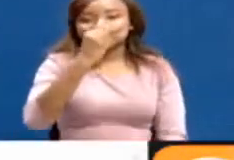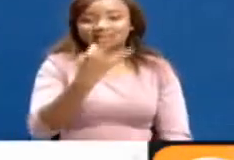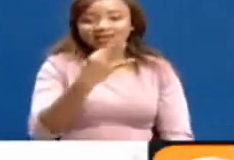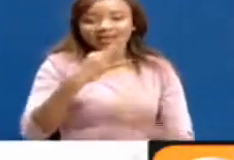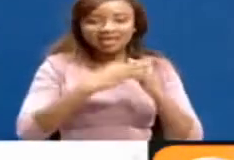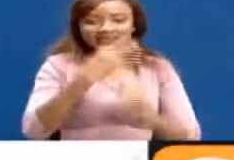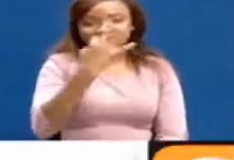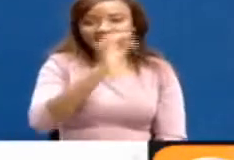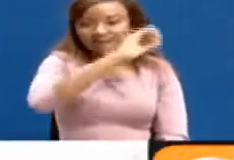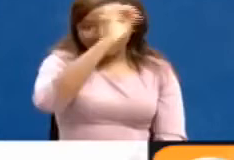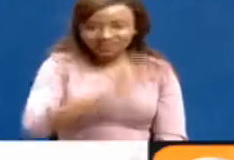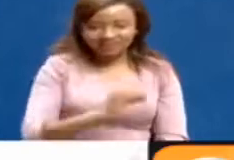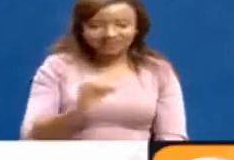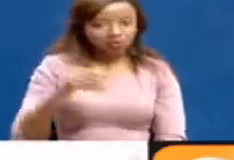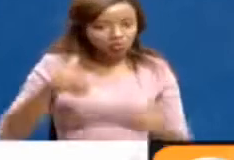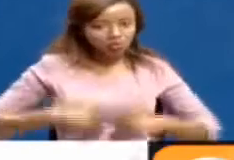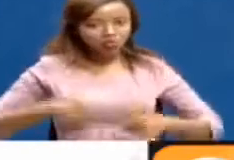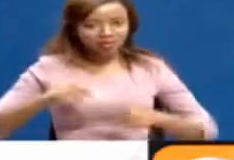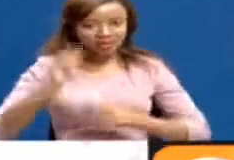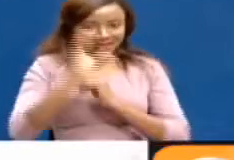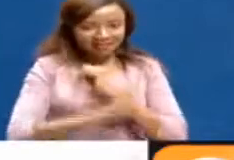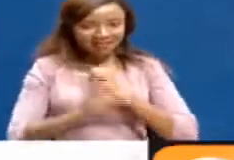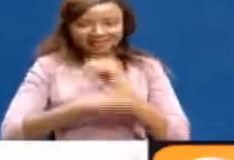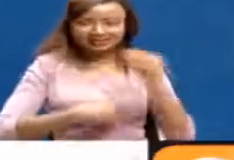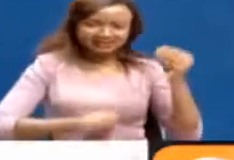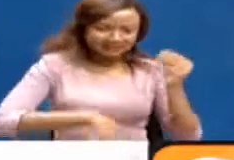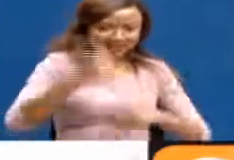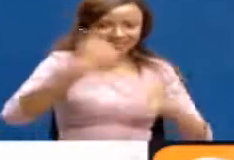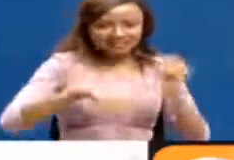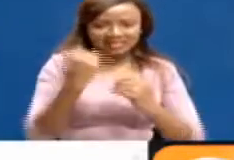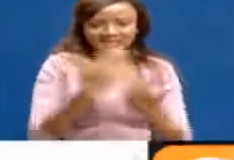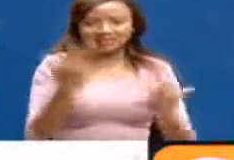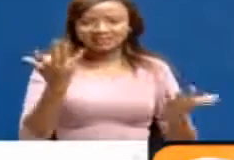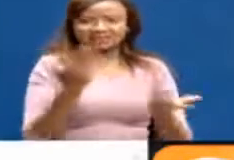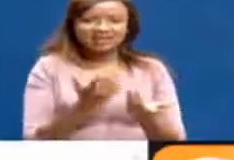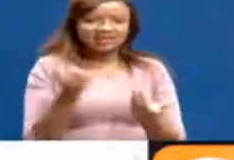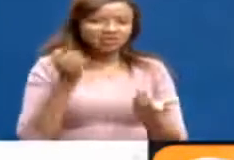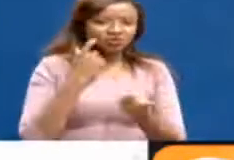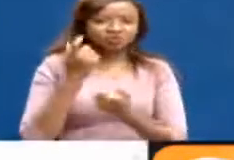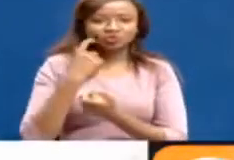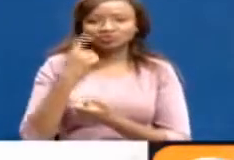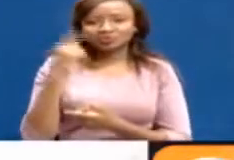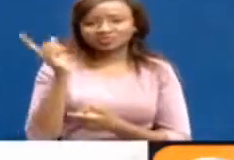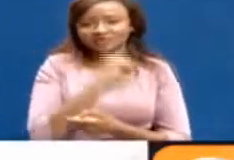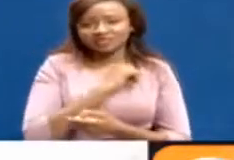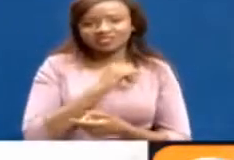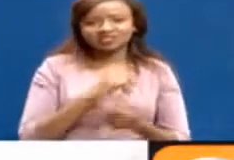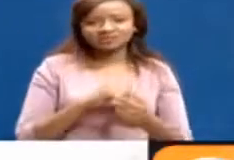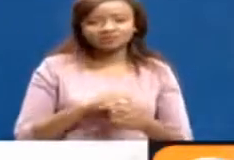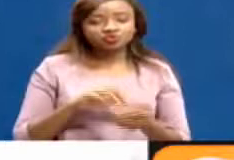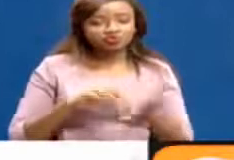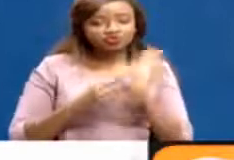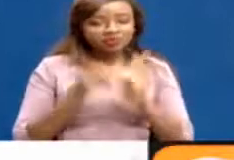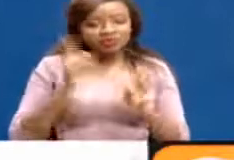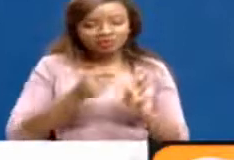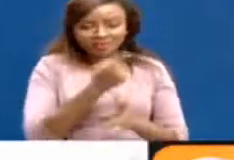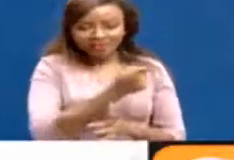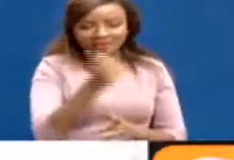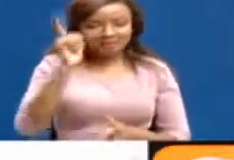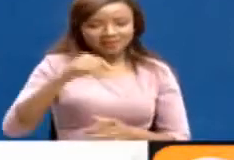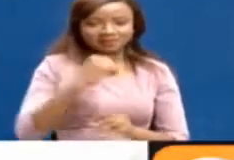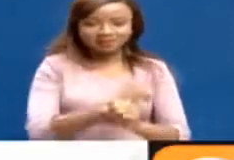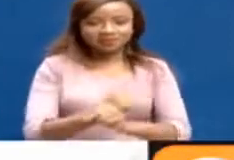service industry. Many of them are selling things in retail and wholesale. That was a study by the Aga Khan Institute. They must be part of this safety net,